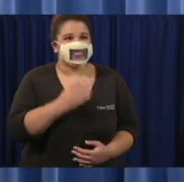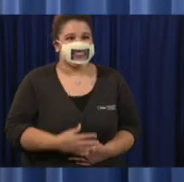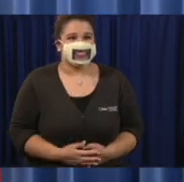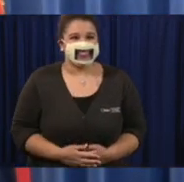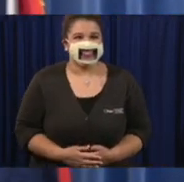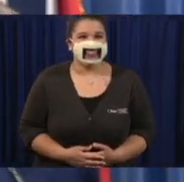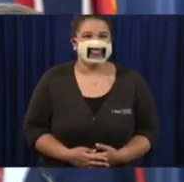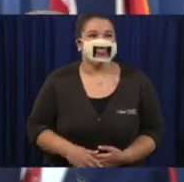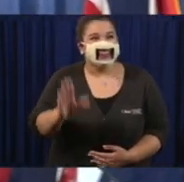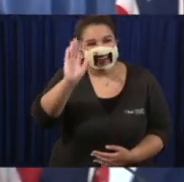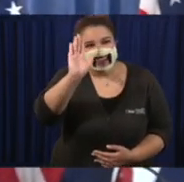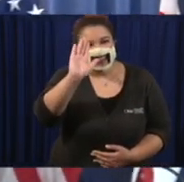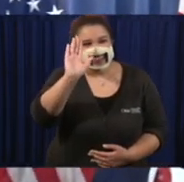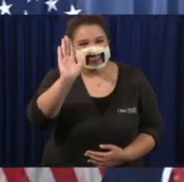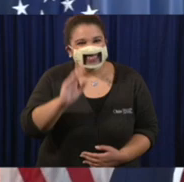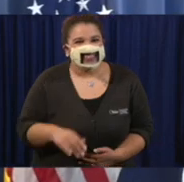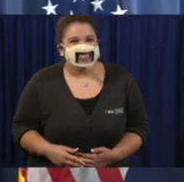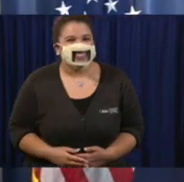Okay, hello.